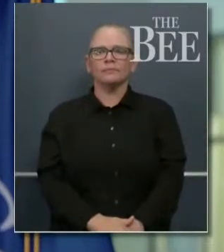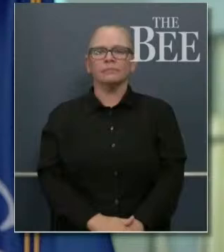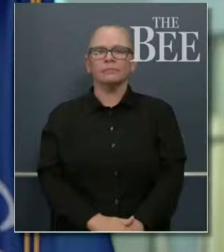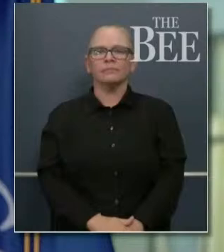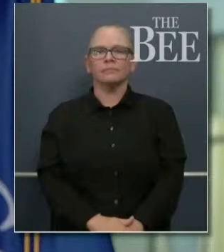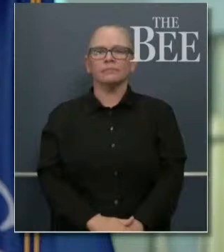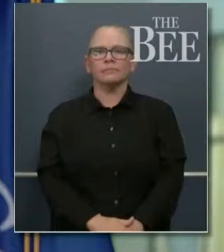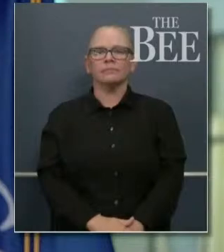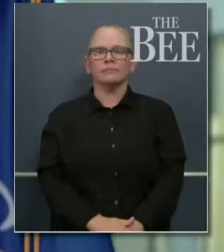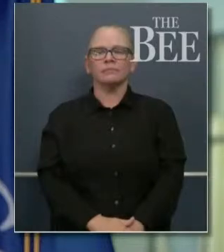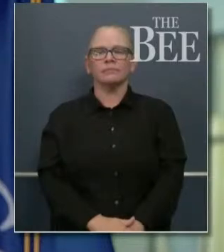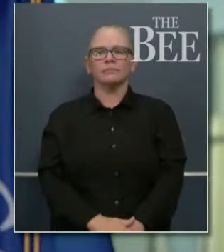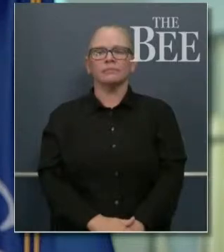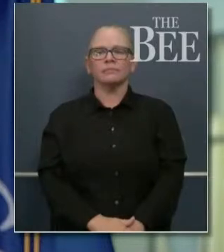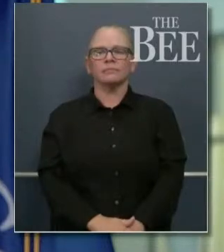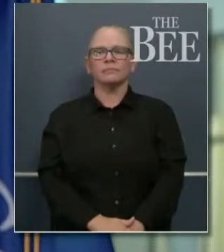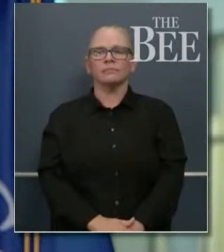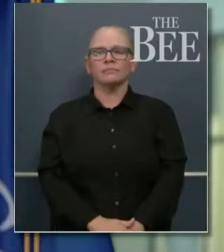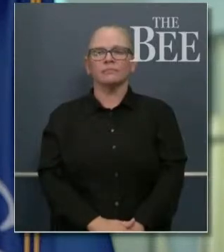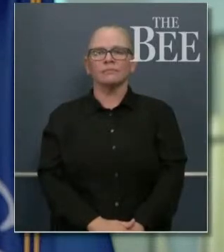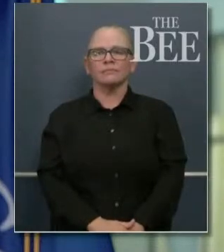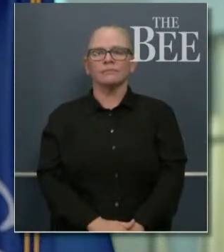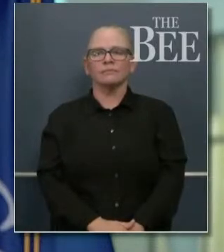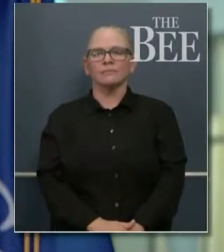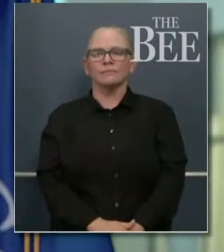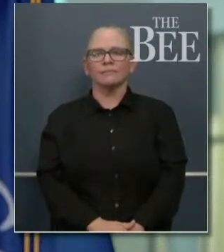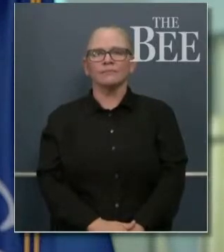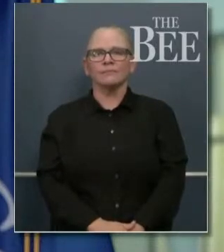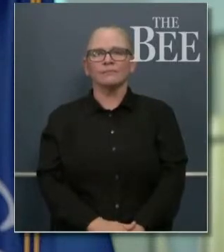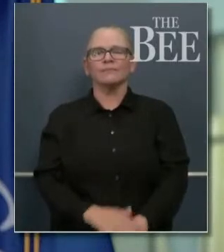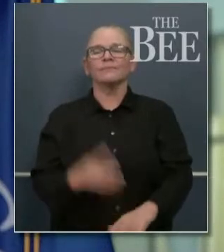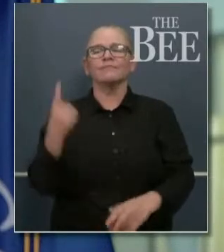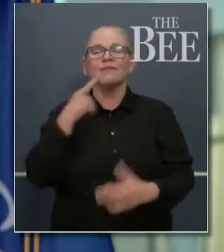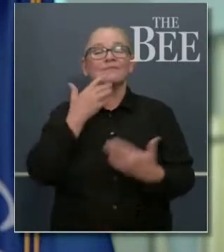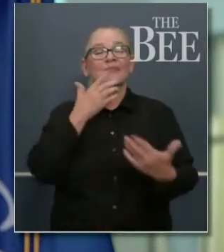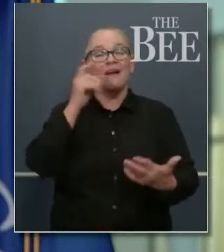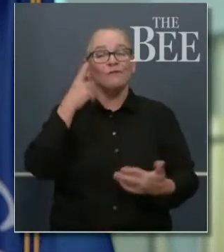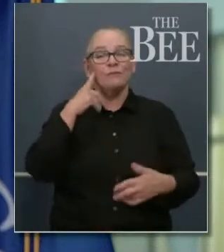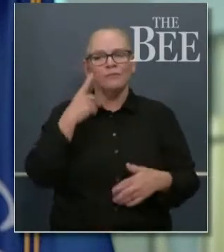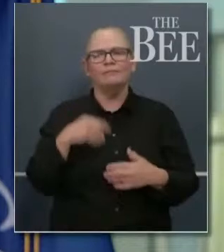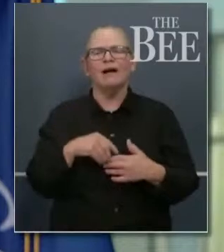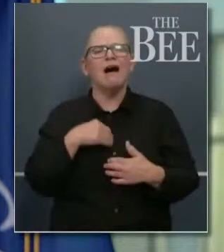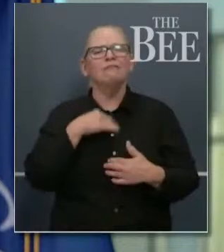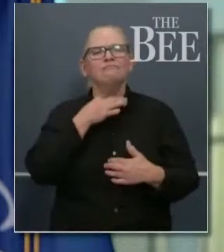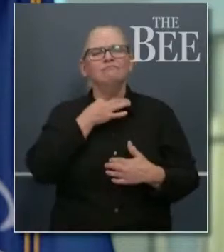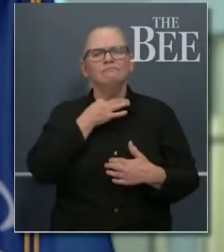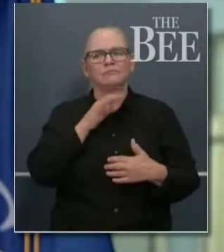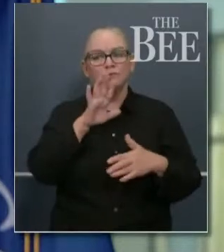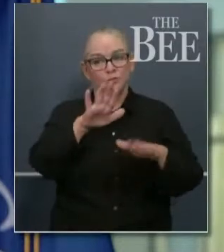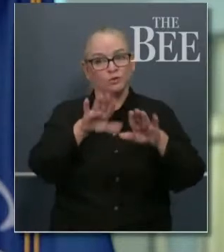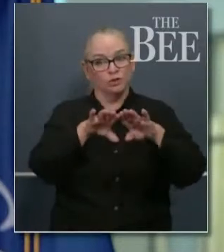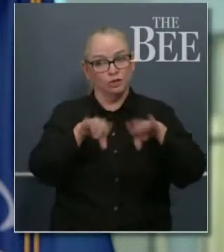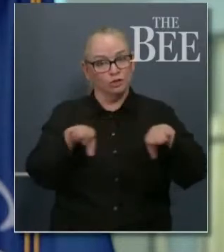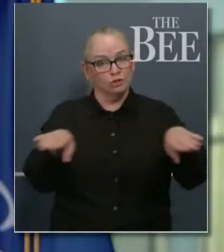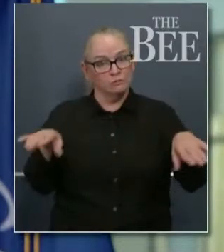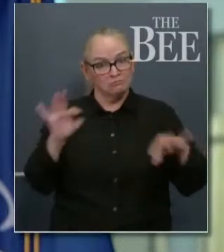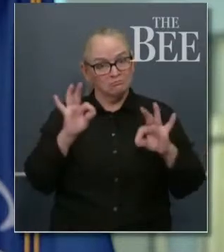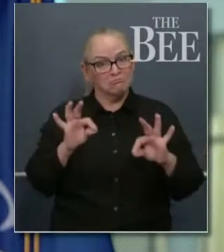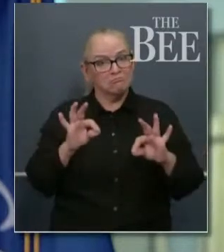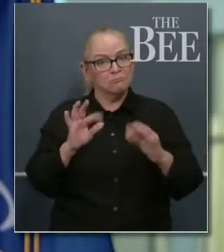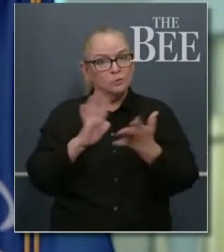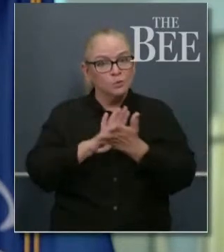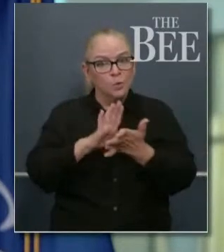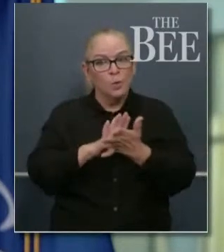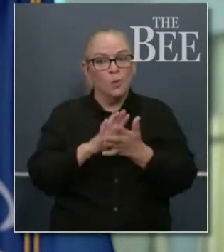Good afternoon, Governor. Thank you for taking my question. I'm curious how your children are doing with education. Are they participating in